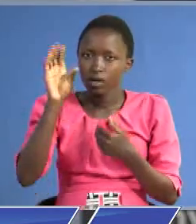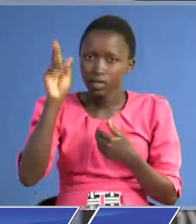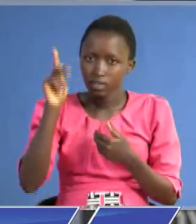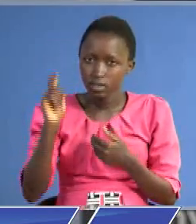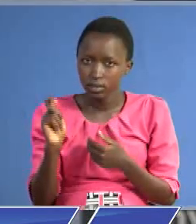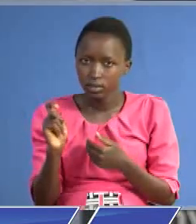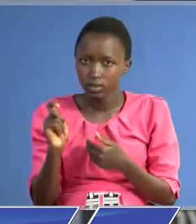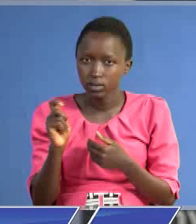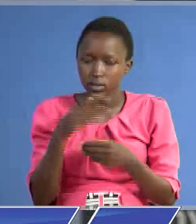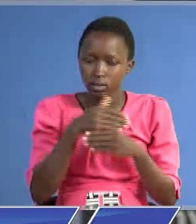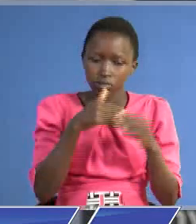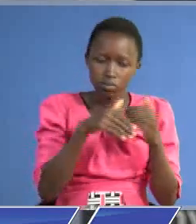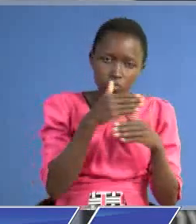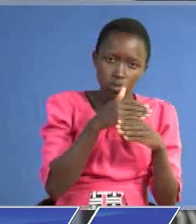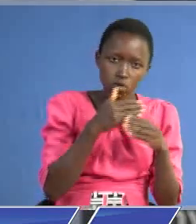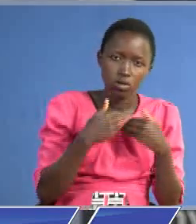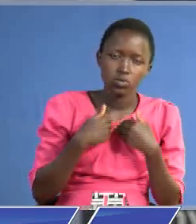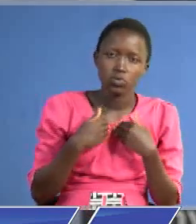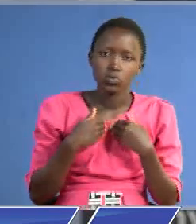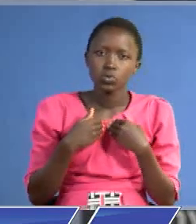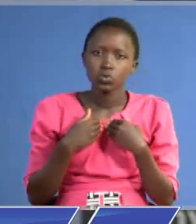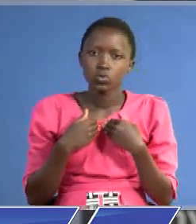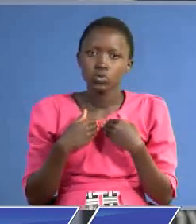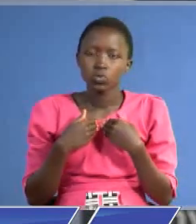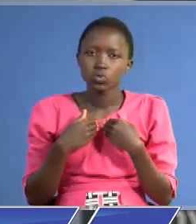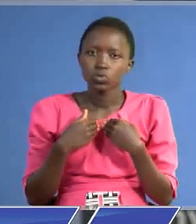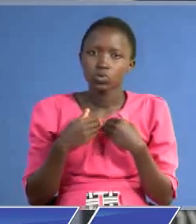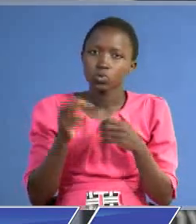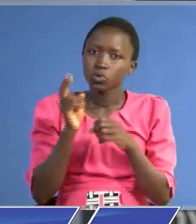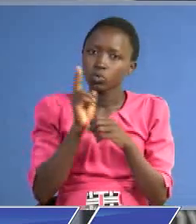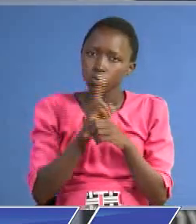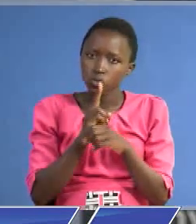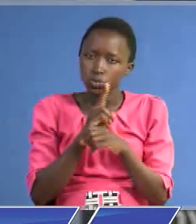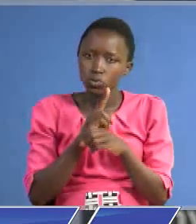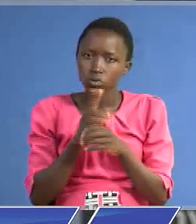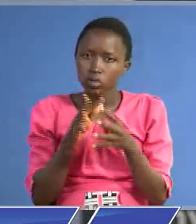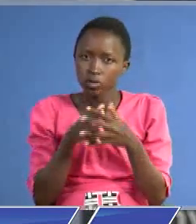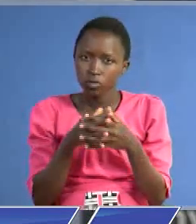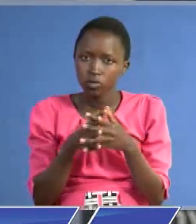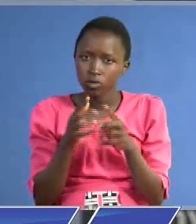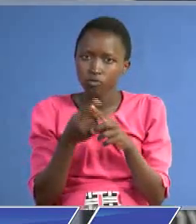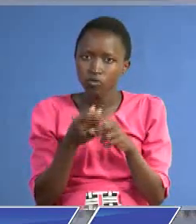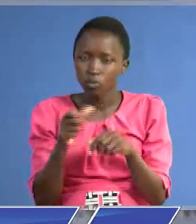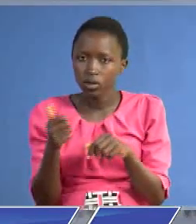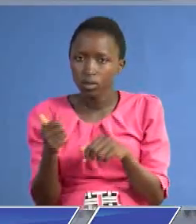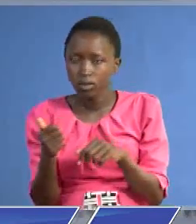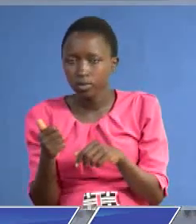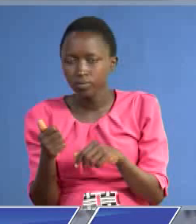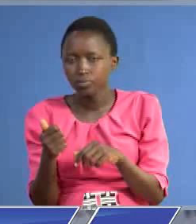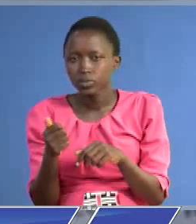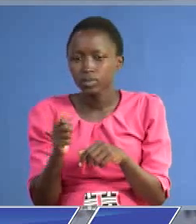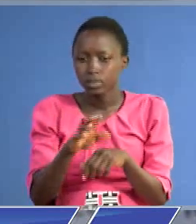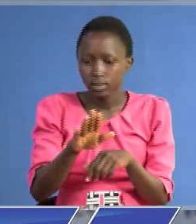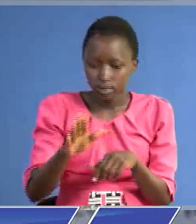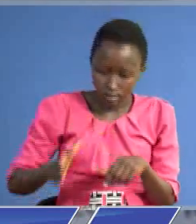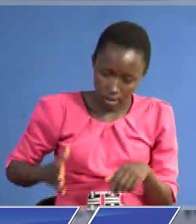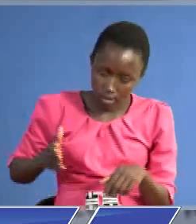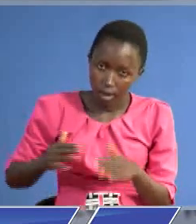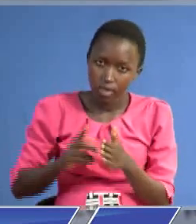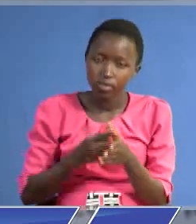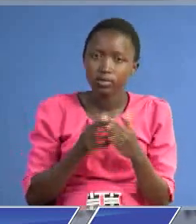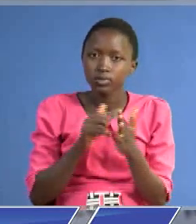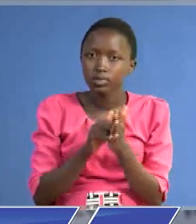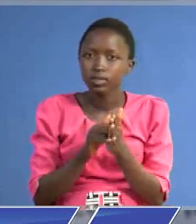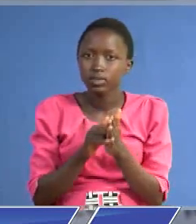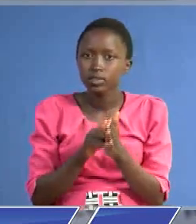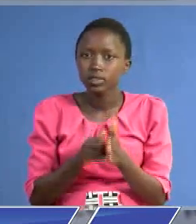ICT infrastructure to handle the distribution of the data from the remote site. And that